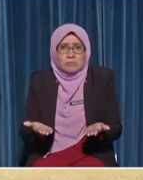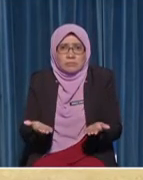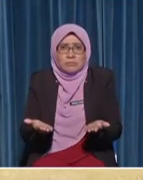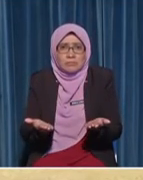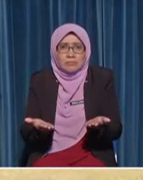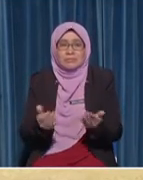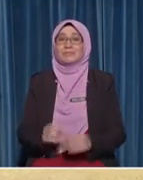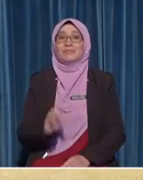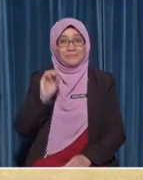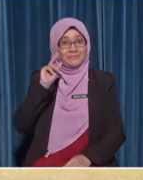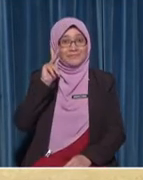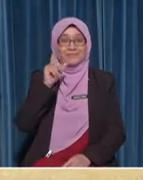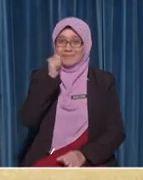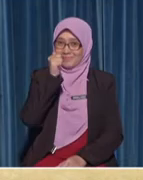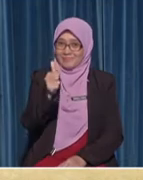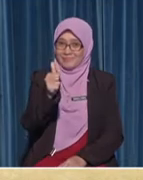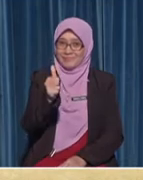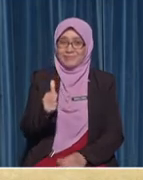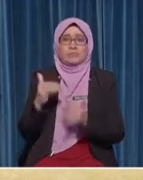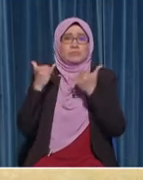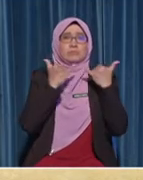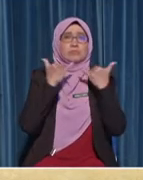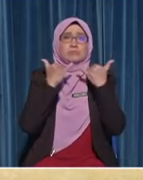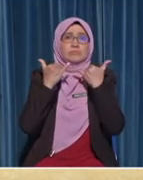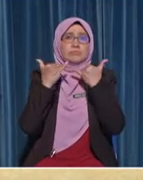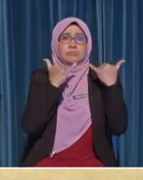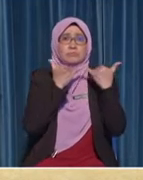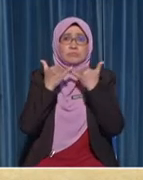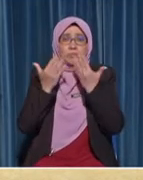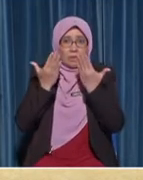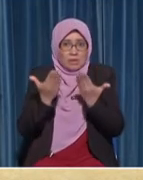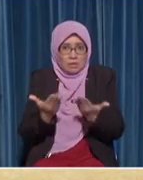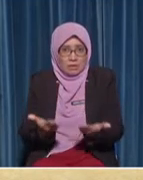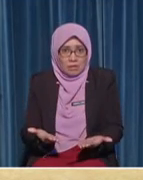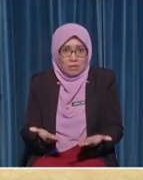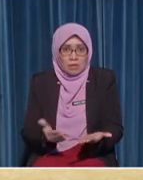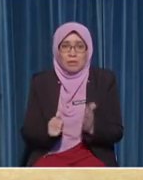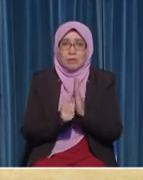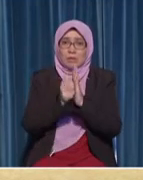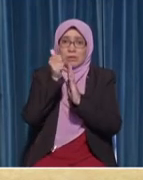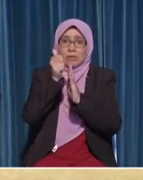Marvelous! Watermelon is heavier than strawberry.